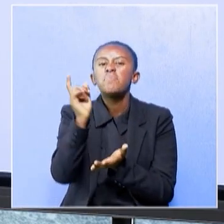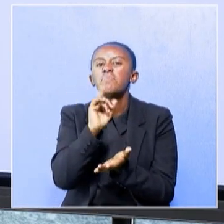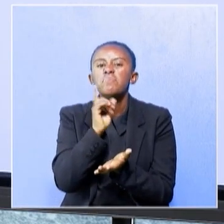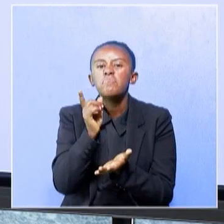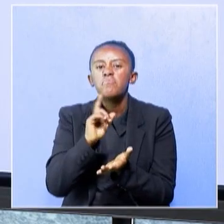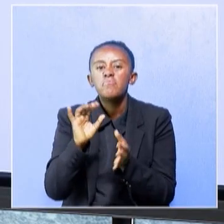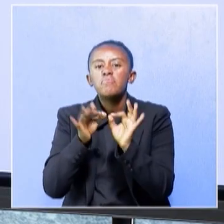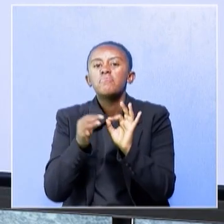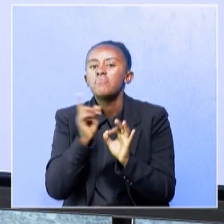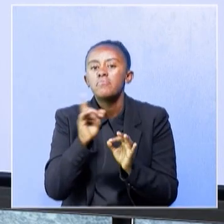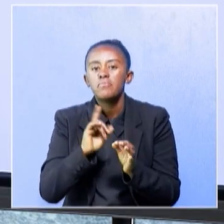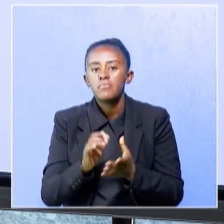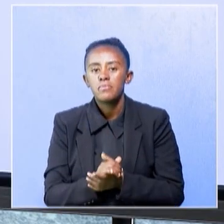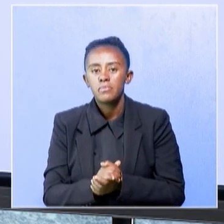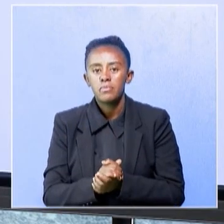charity?